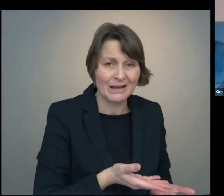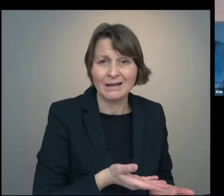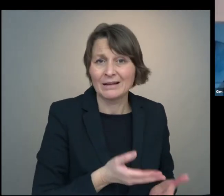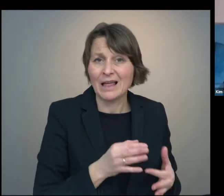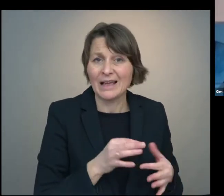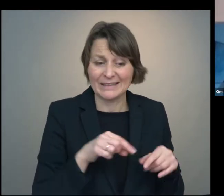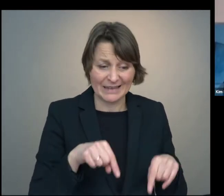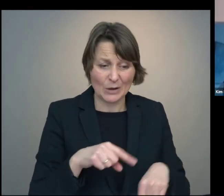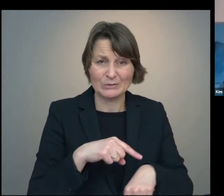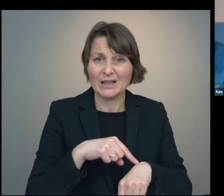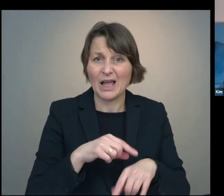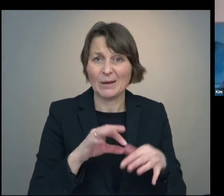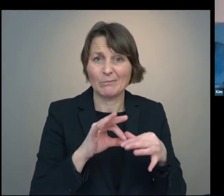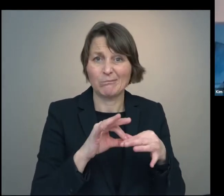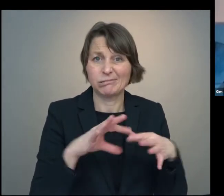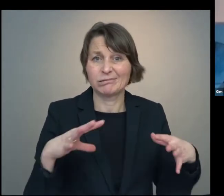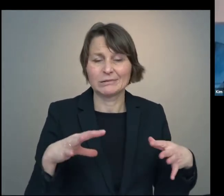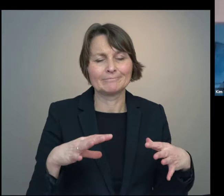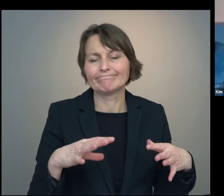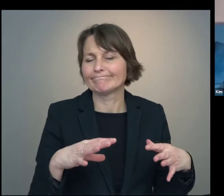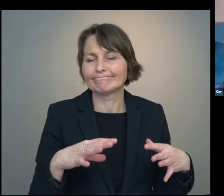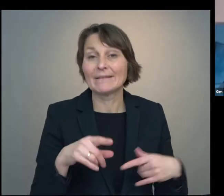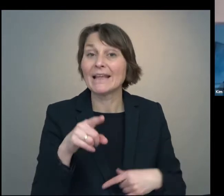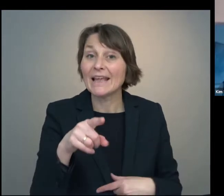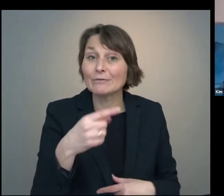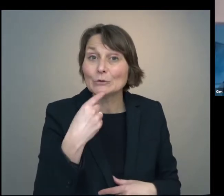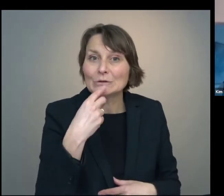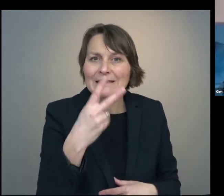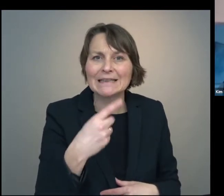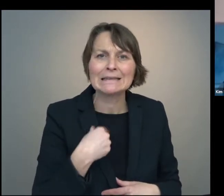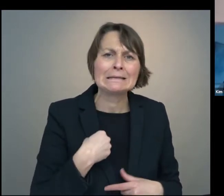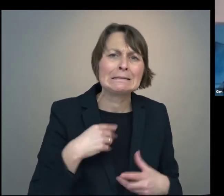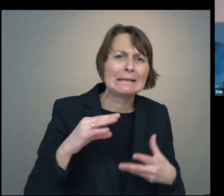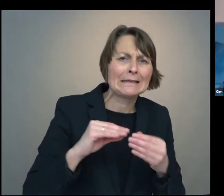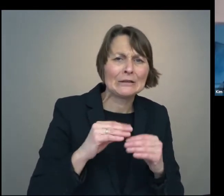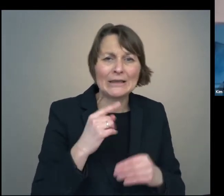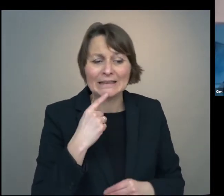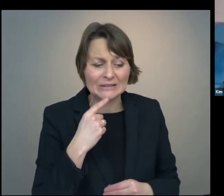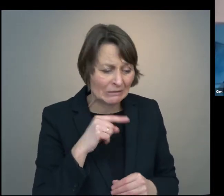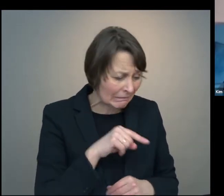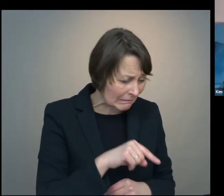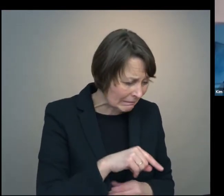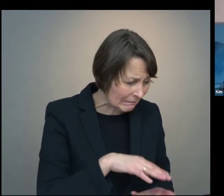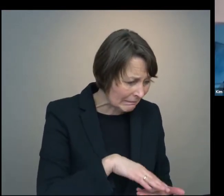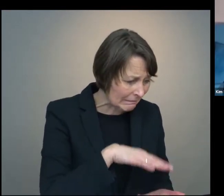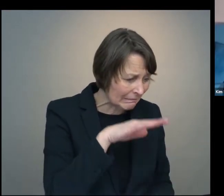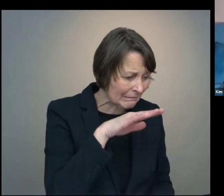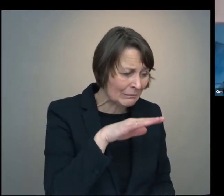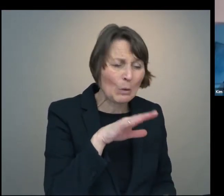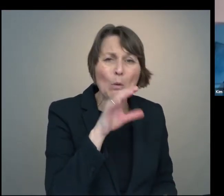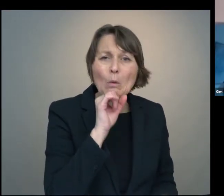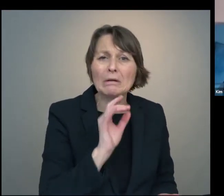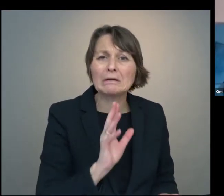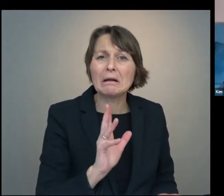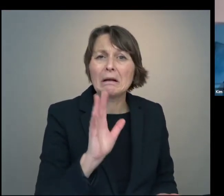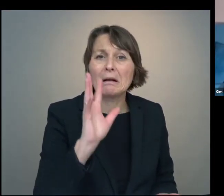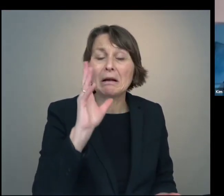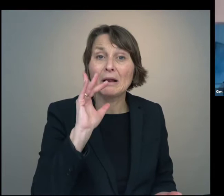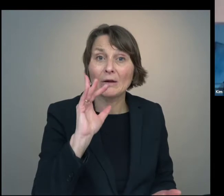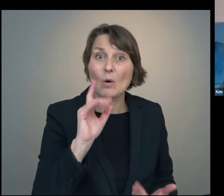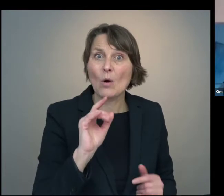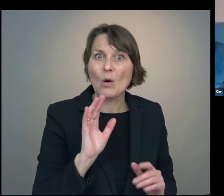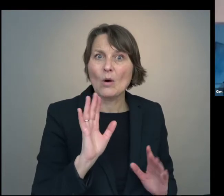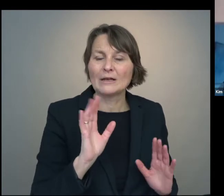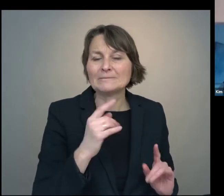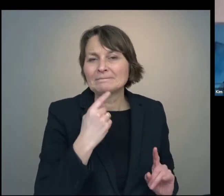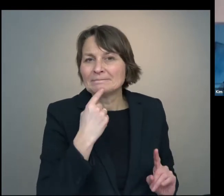longer relevant or something like that. So if you find any of your issues, the bot will tell you as well. But if you find any of your old issues